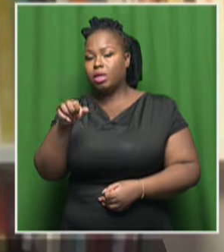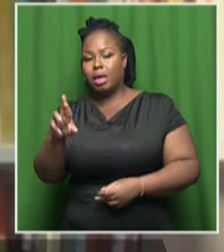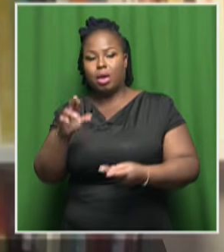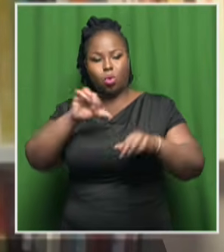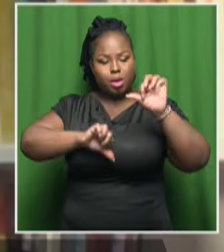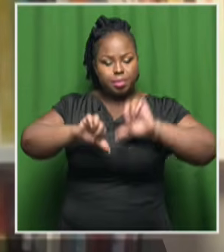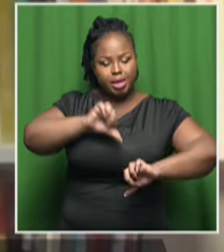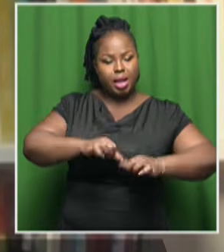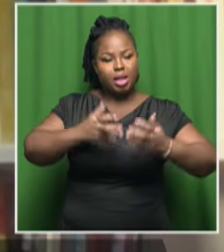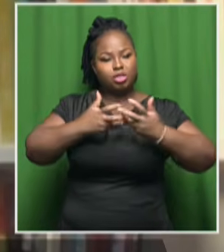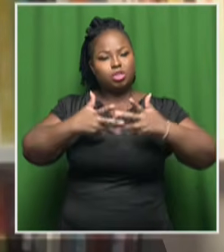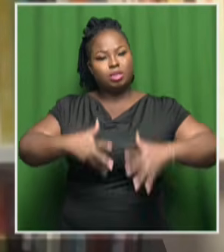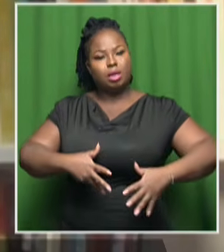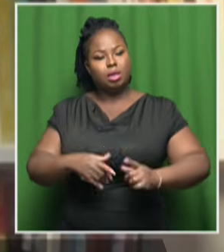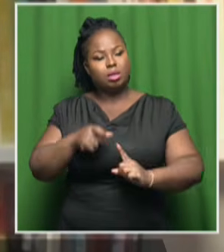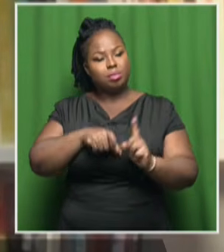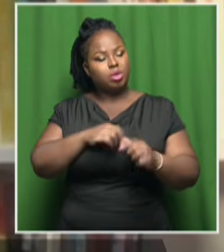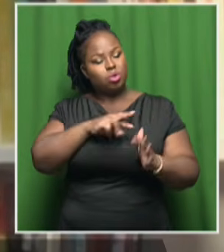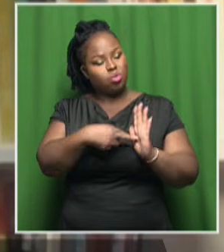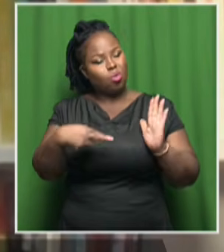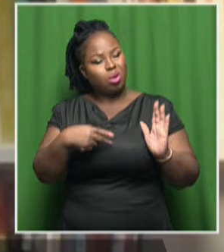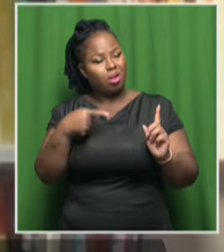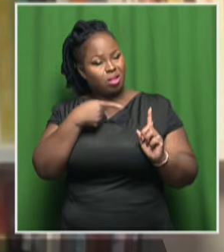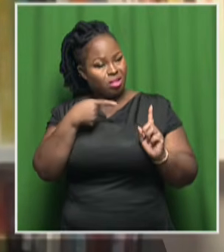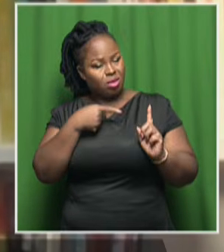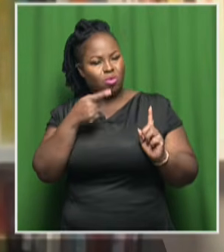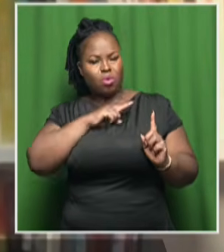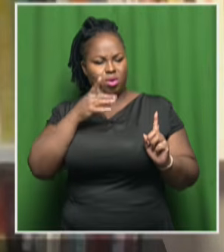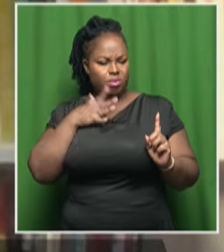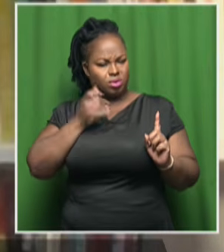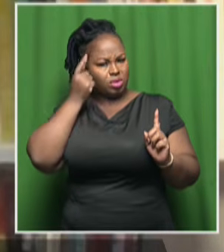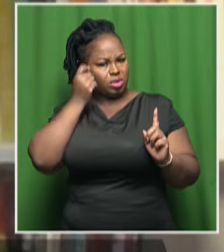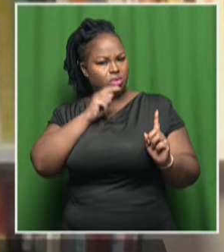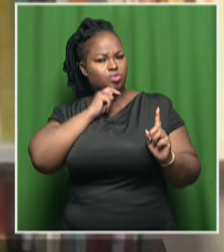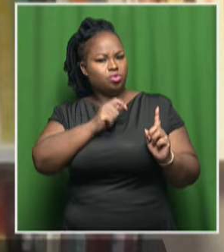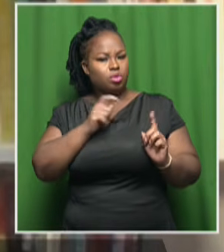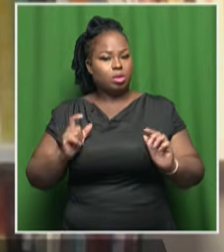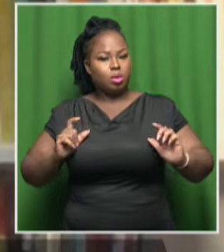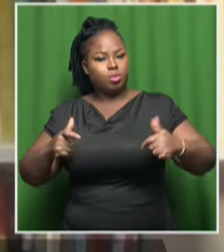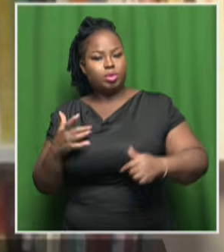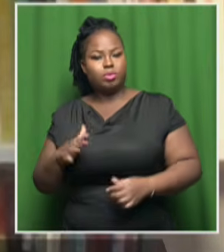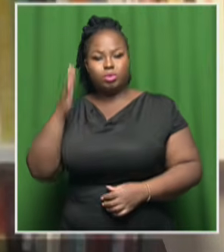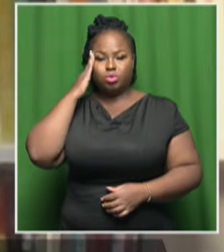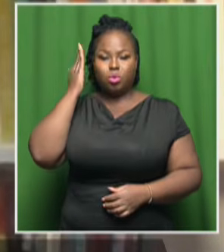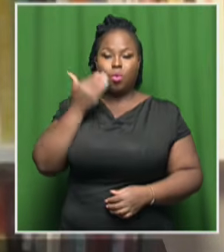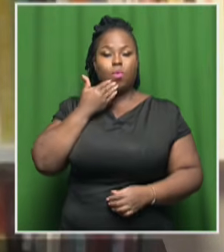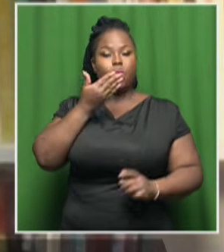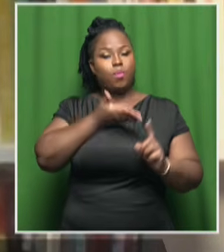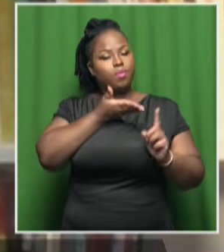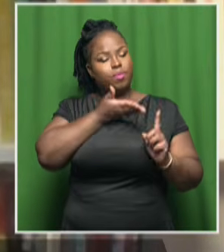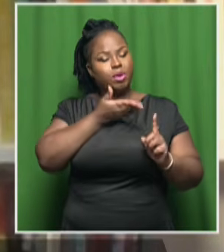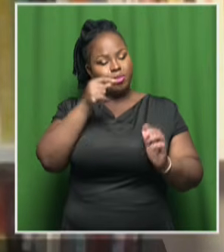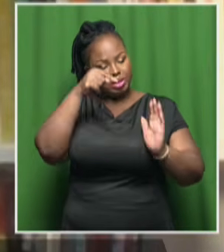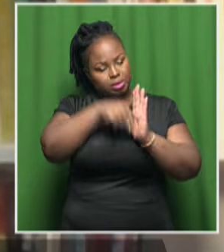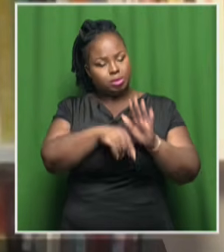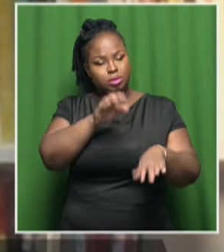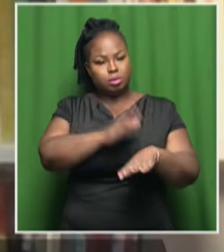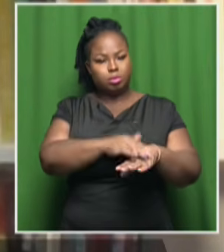chemical engineer? What kind of an engineer? So that we need to understand, the committee must know who are they talking to. There needs to be